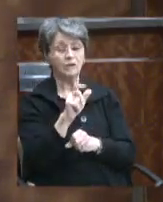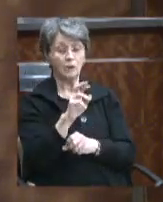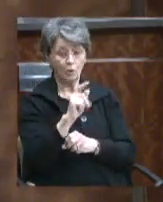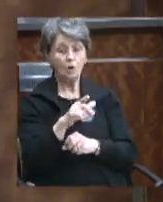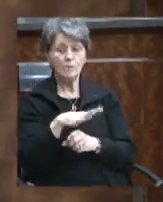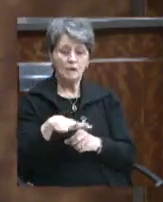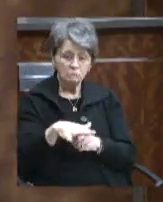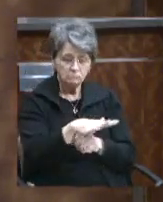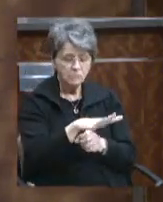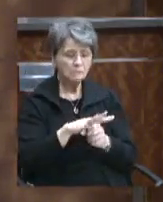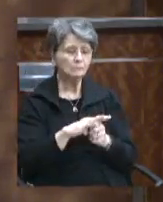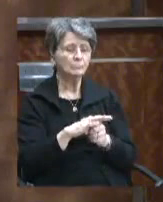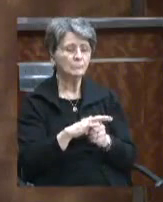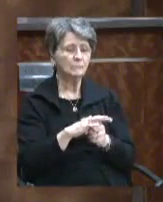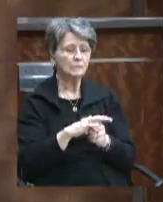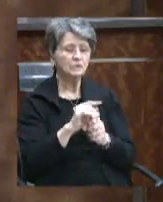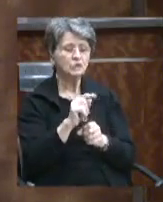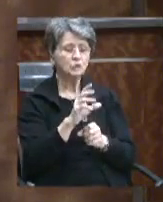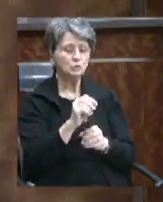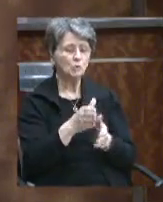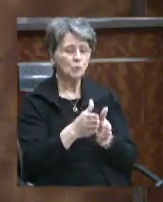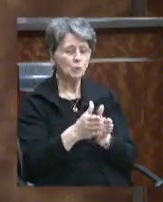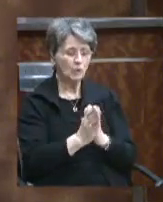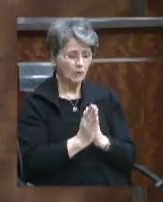county, to request